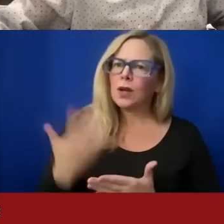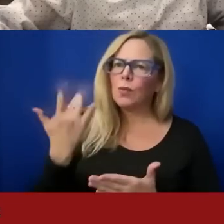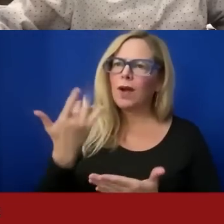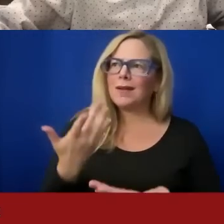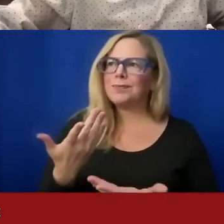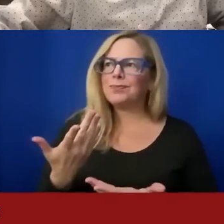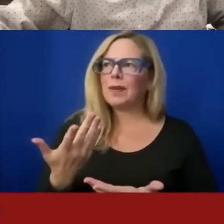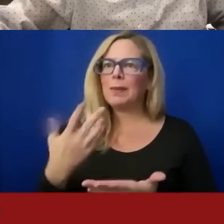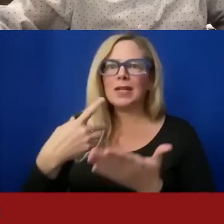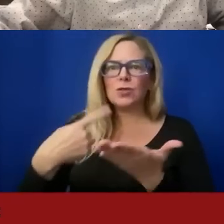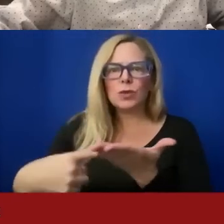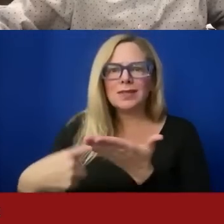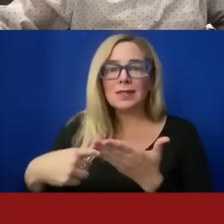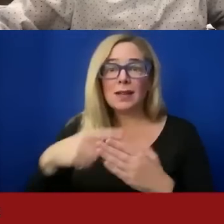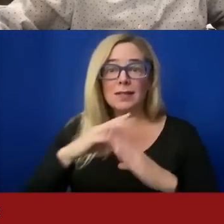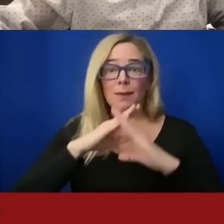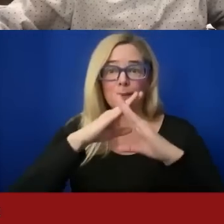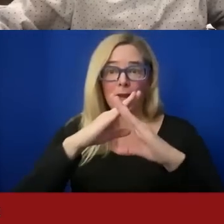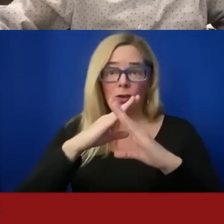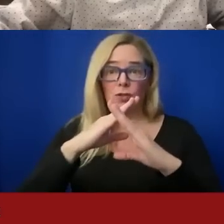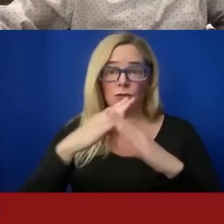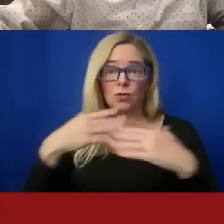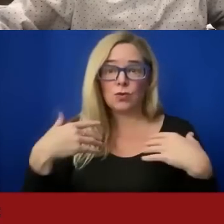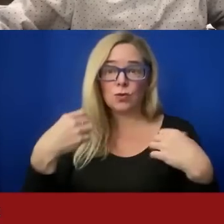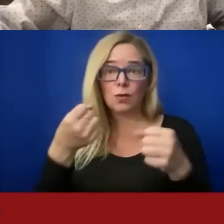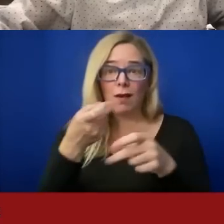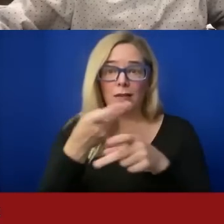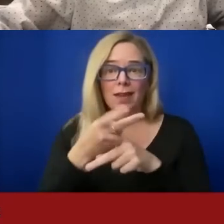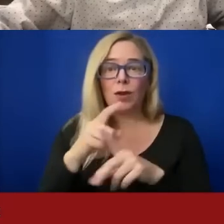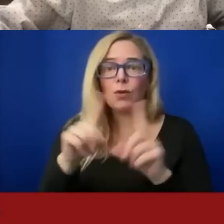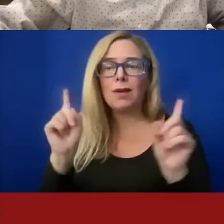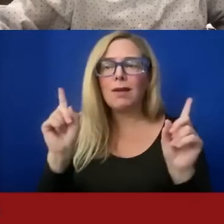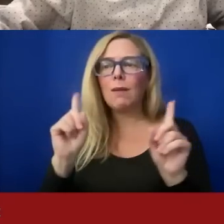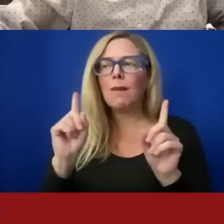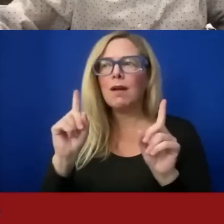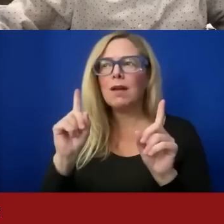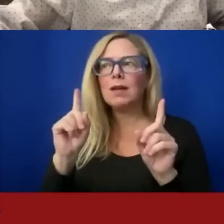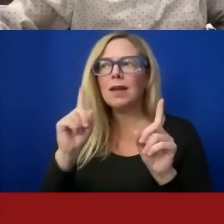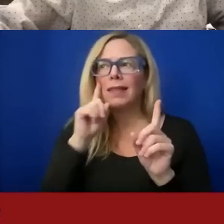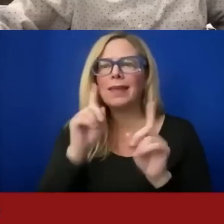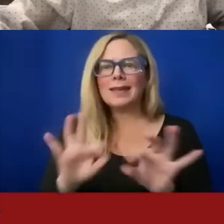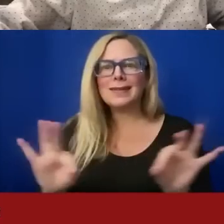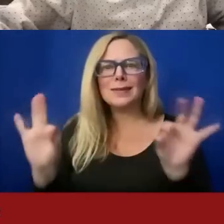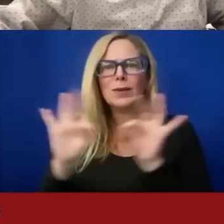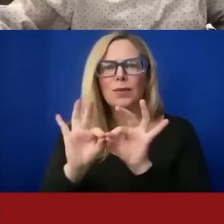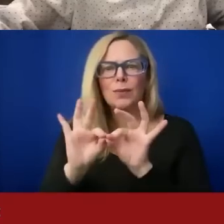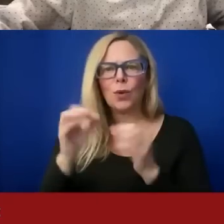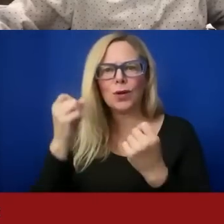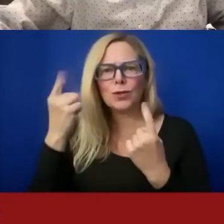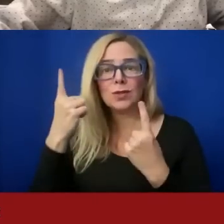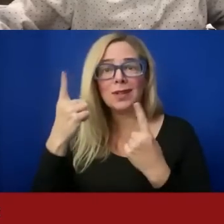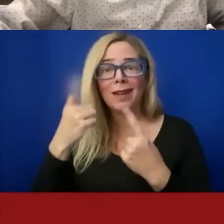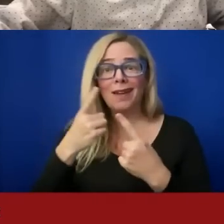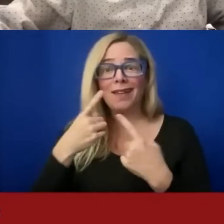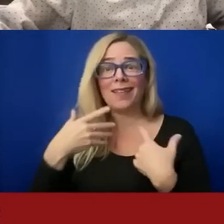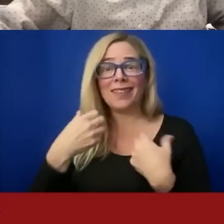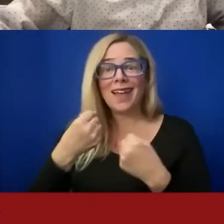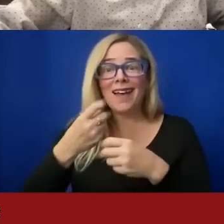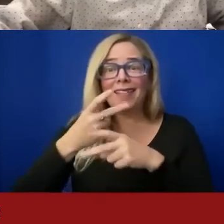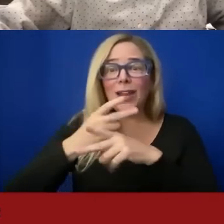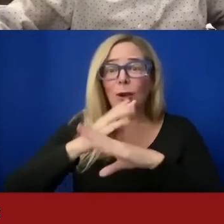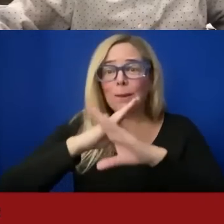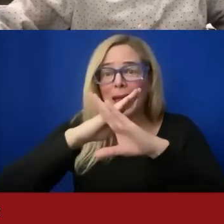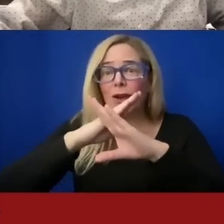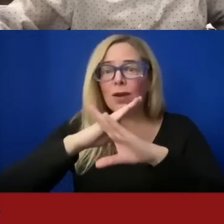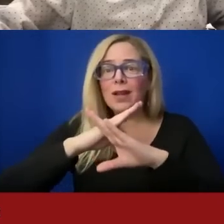that are present. However, I think it's really important for us to understand how these healthcare barriers, such as access or